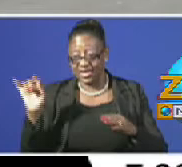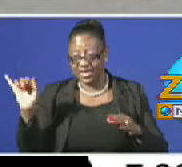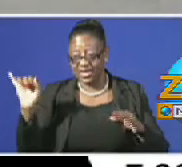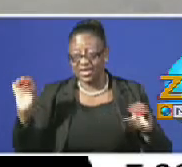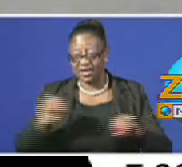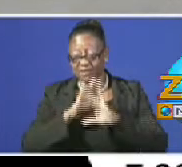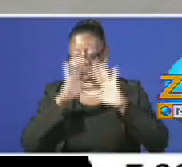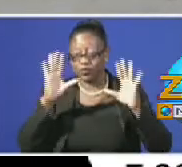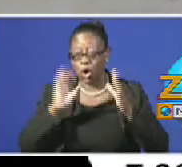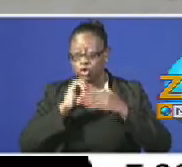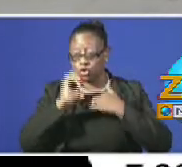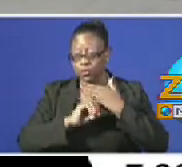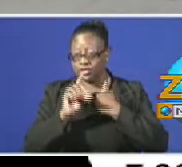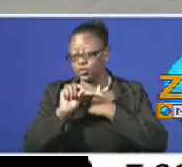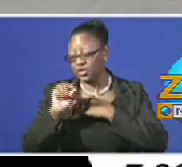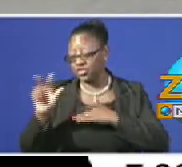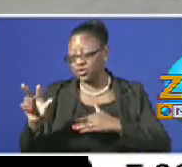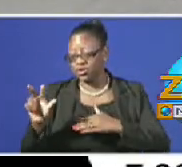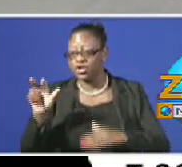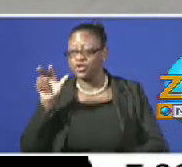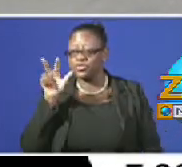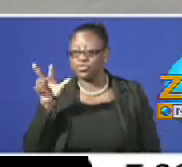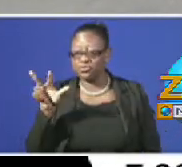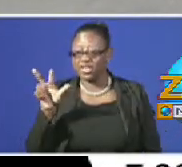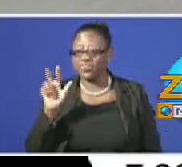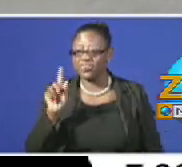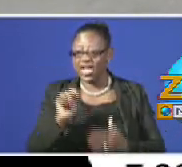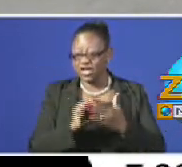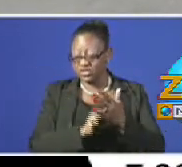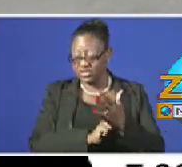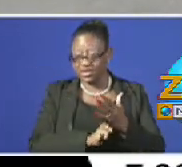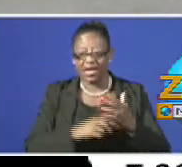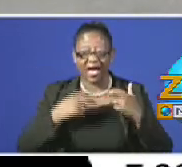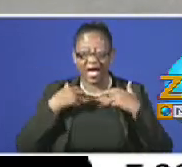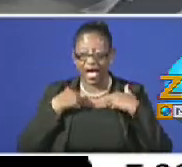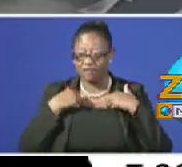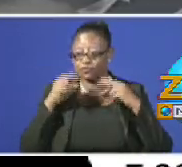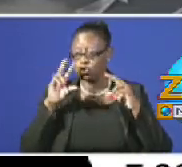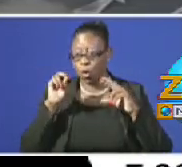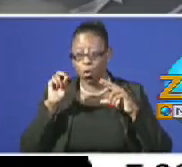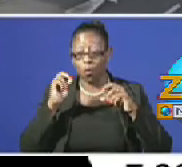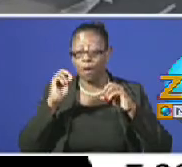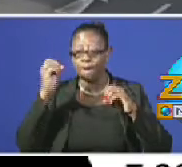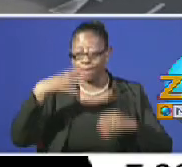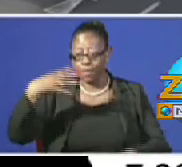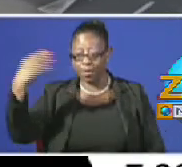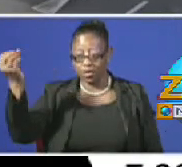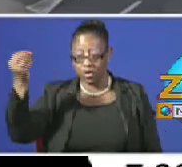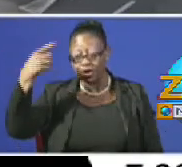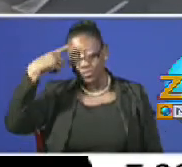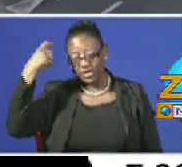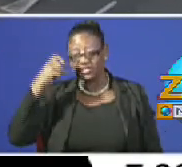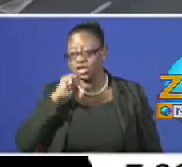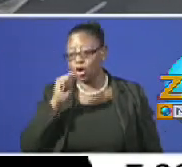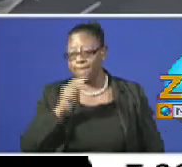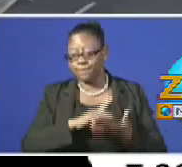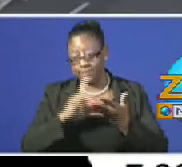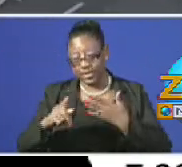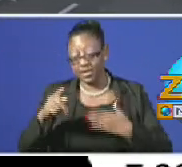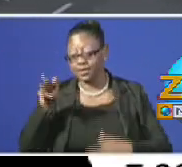to october 23rd 3011 customers have no power due to connect disconnections that